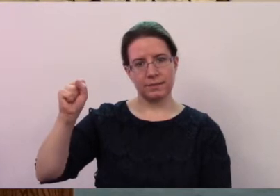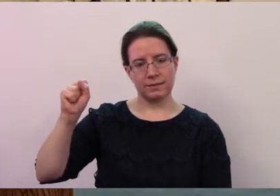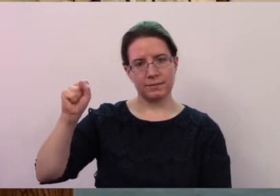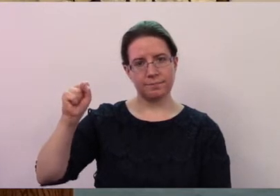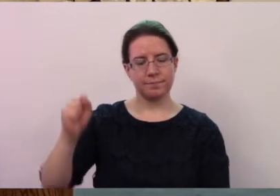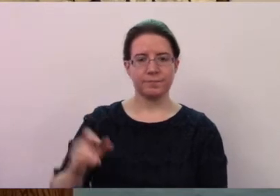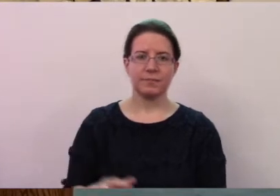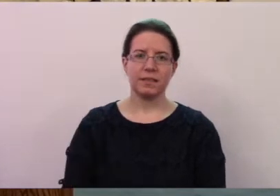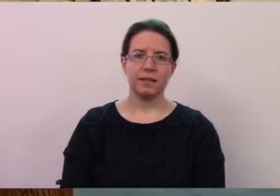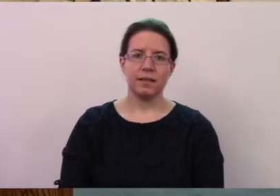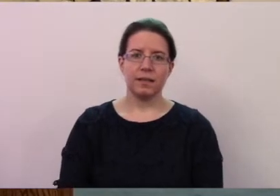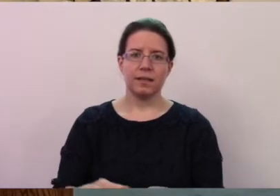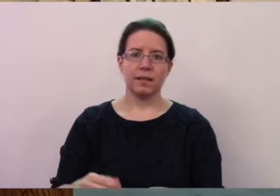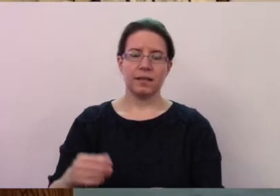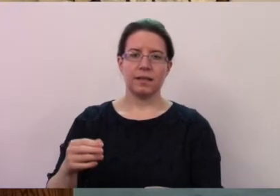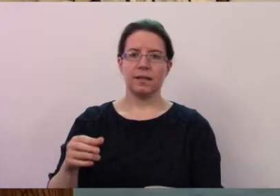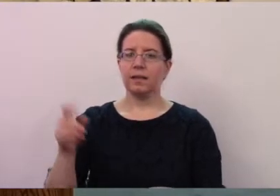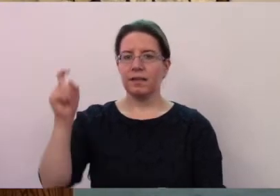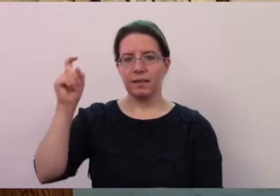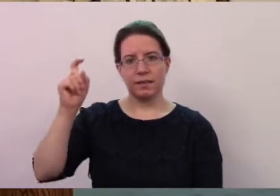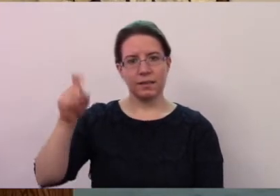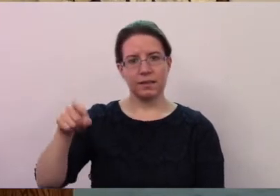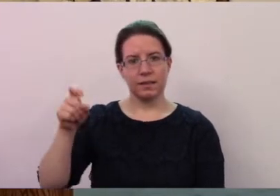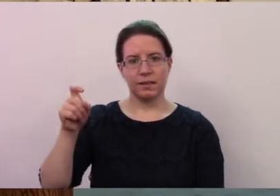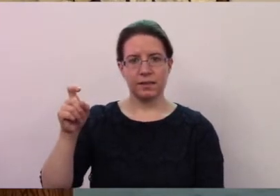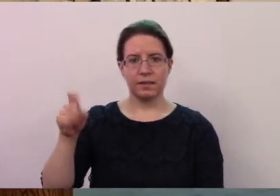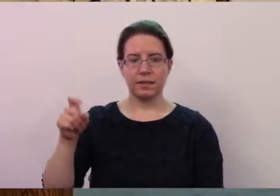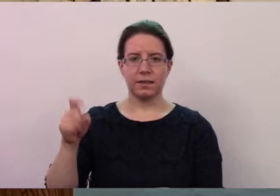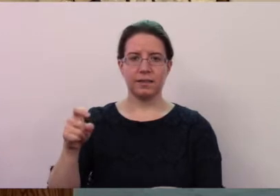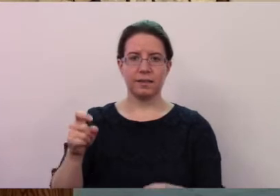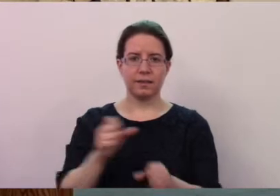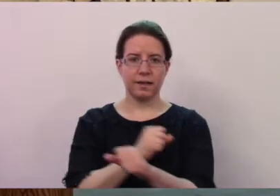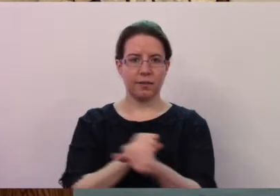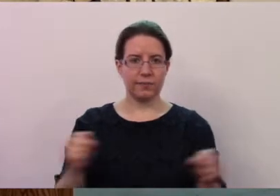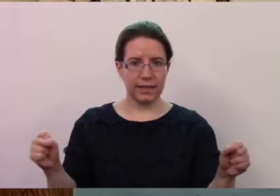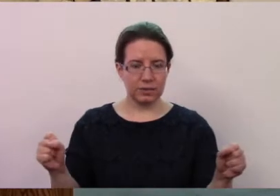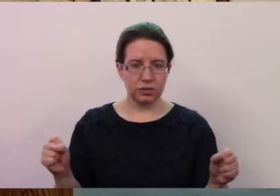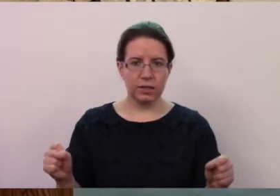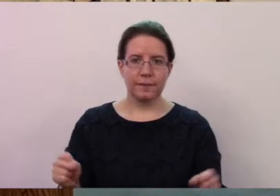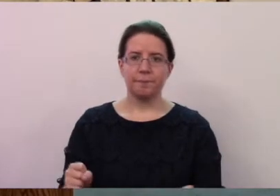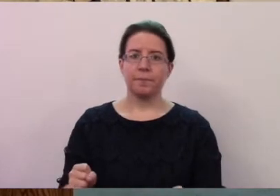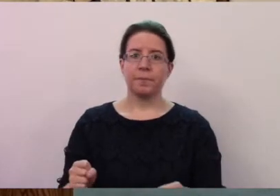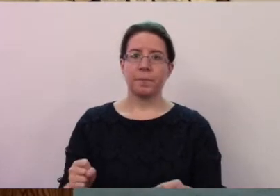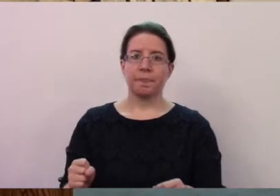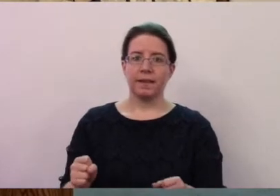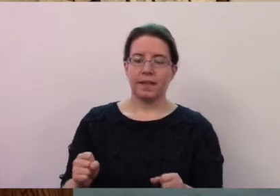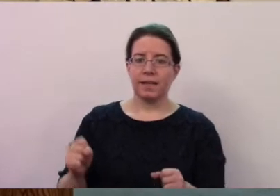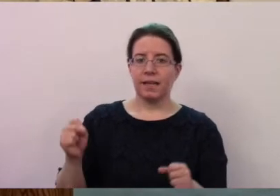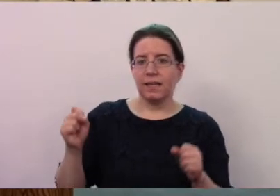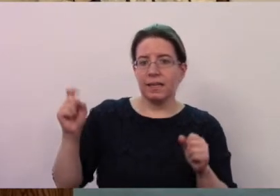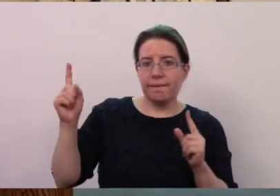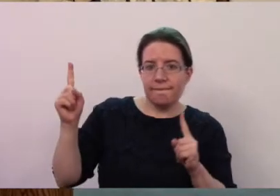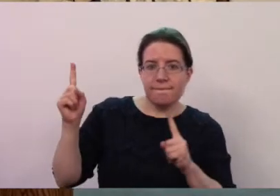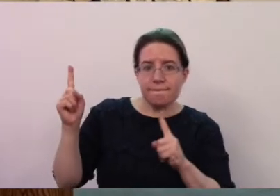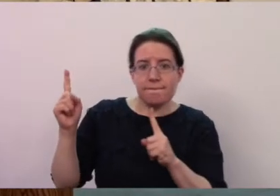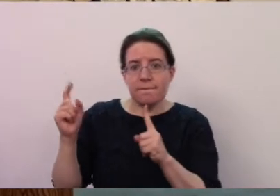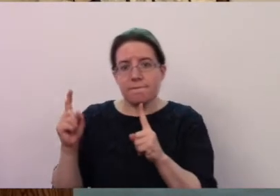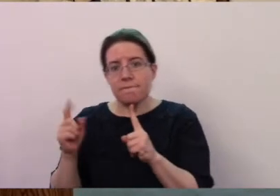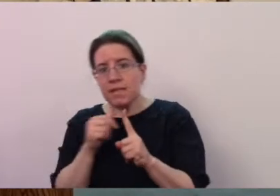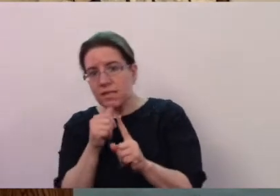more than what he had. The same came to Jesus by night and said unto him, Rabbi, we know that thou art a